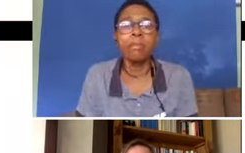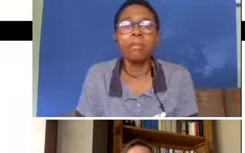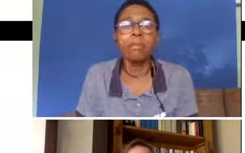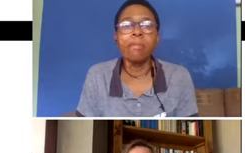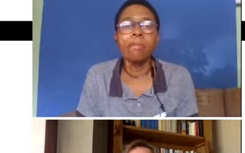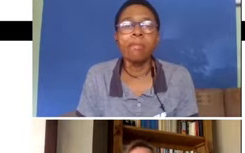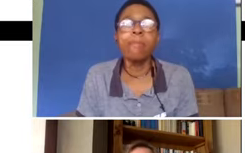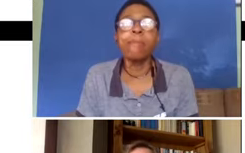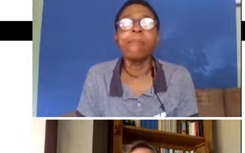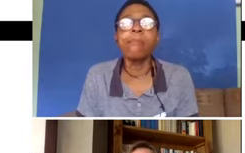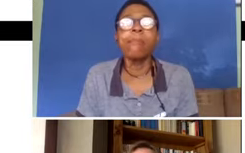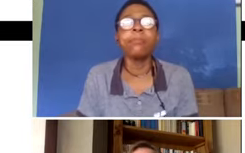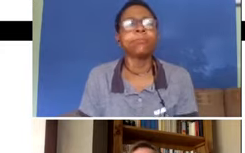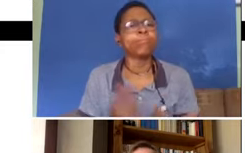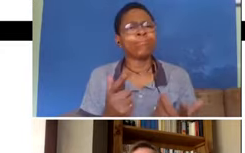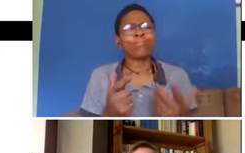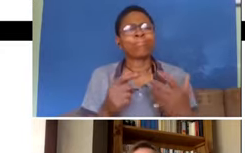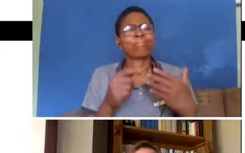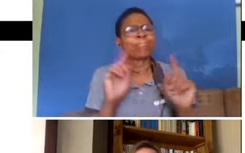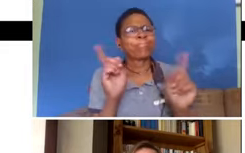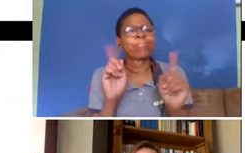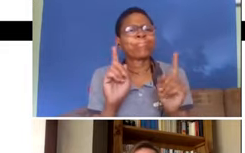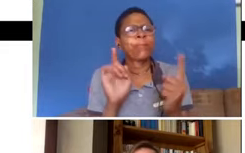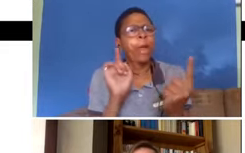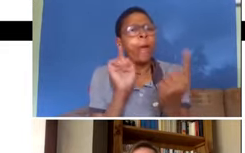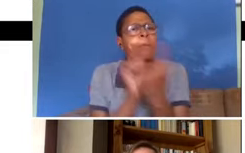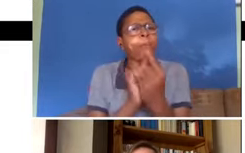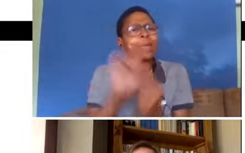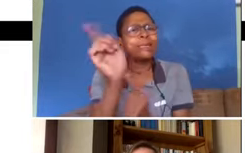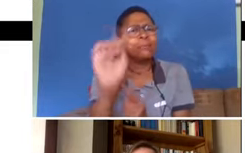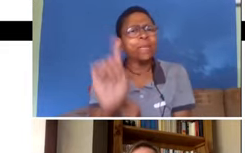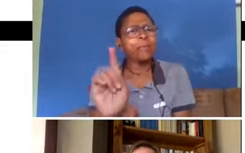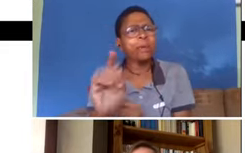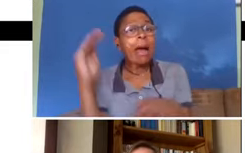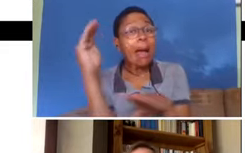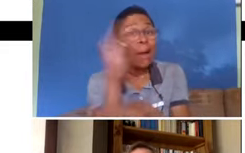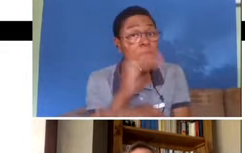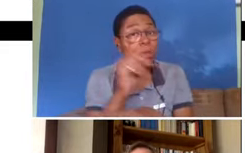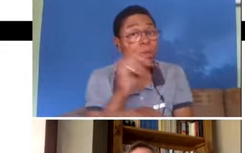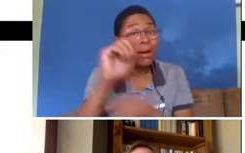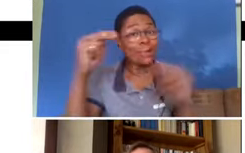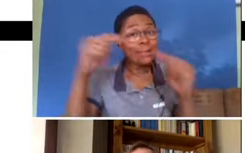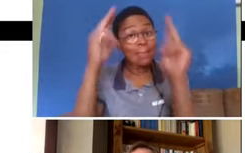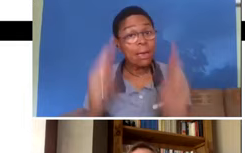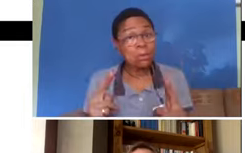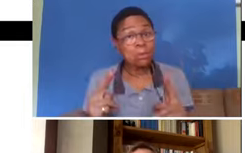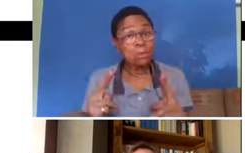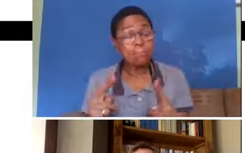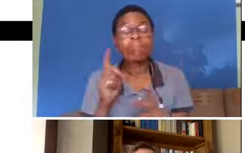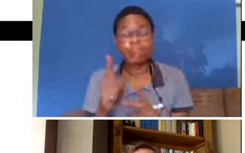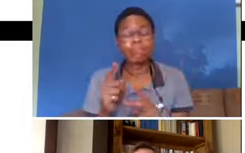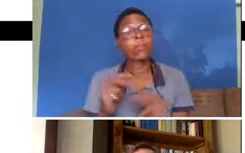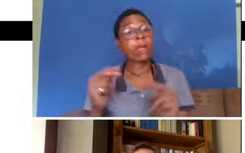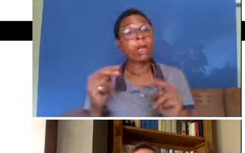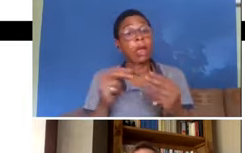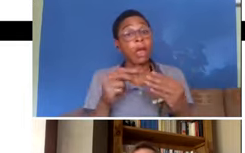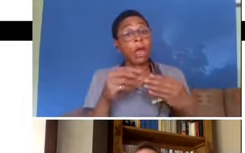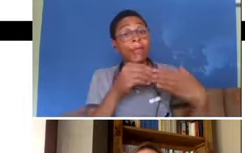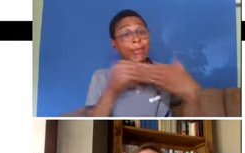Guidance on meeting people outside of your household says you should only meet people you do not live with in